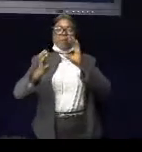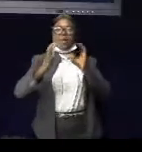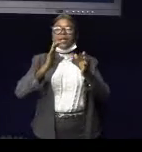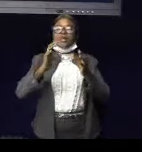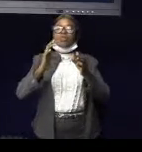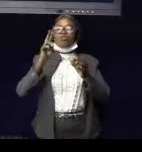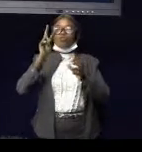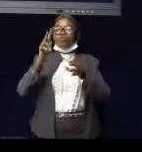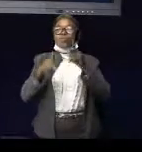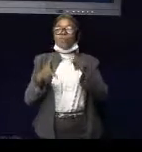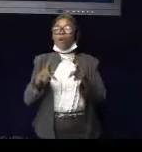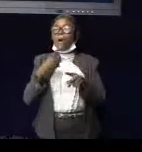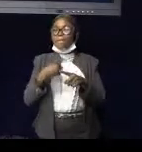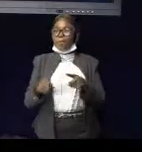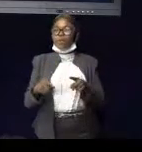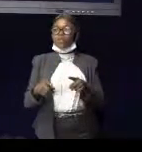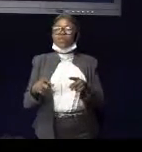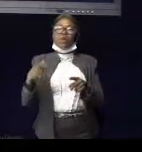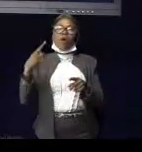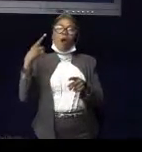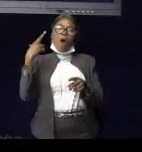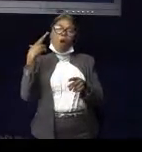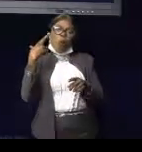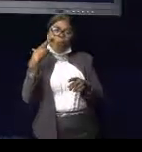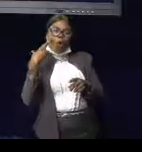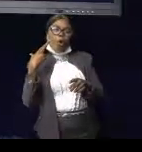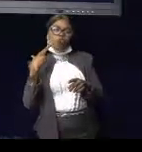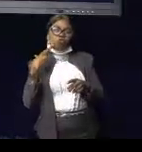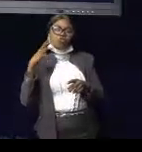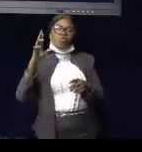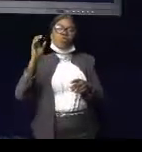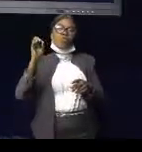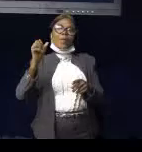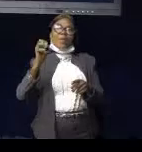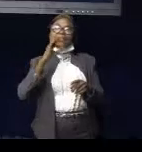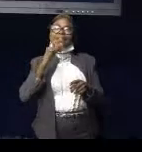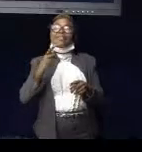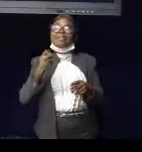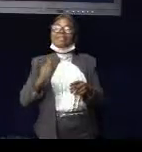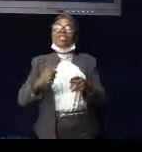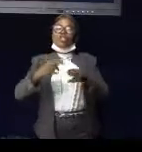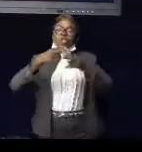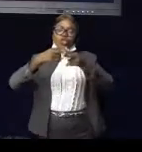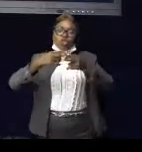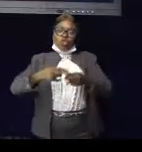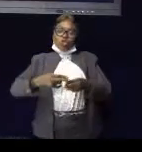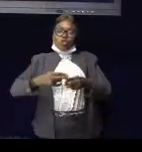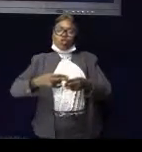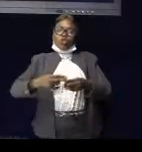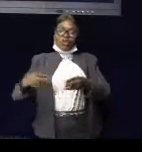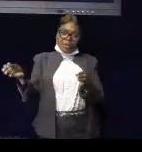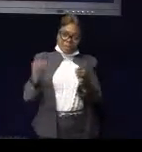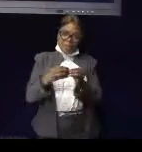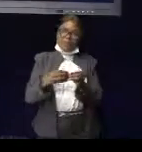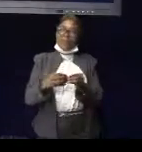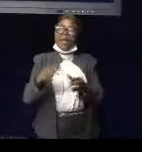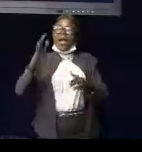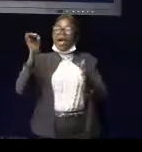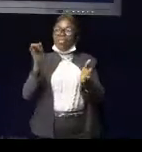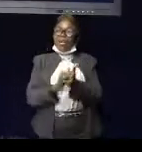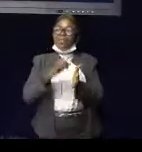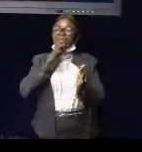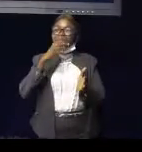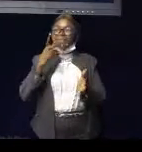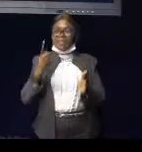comparative stage. But Rose is the shortest. Rose is the shortest. That is